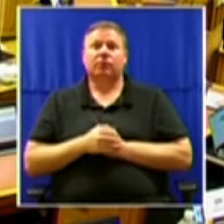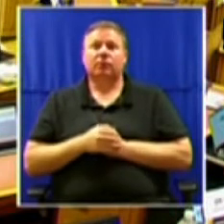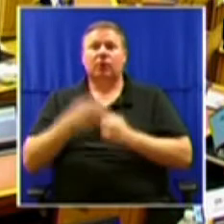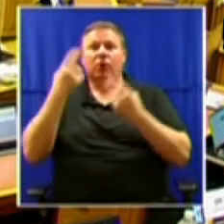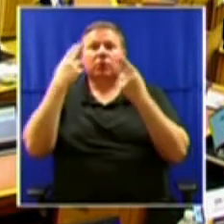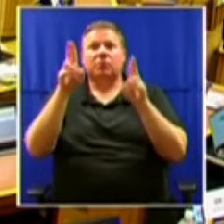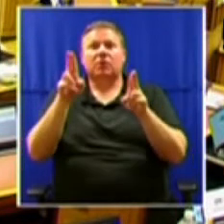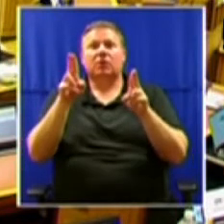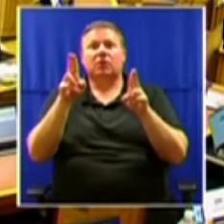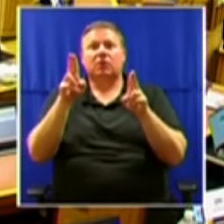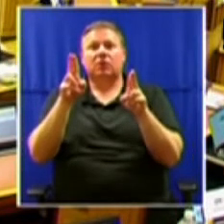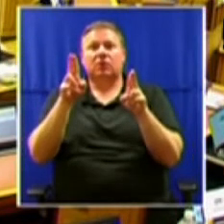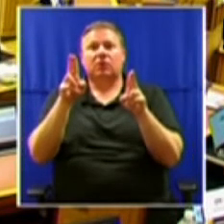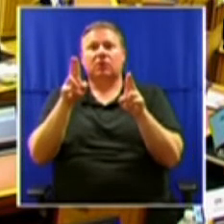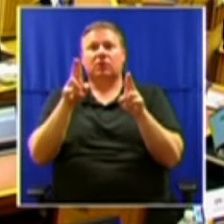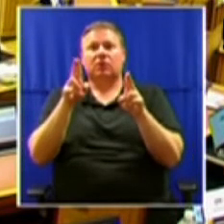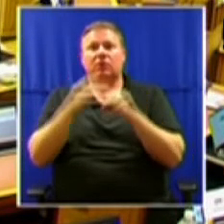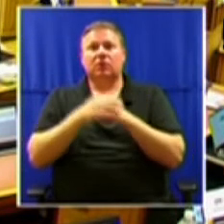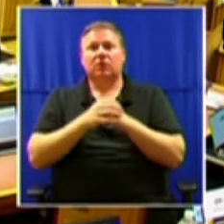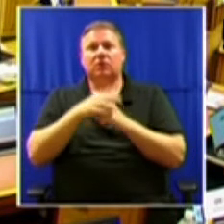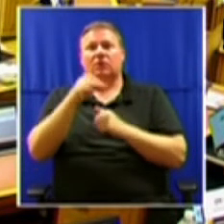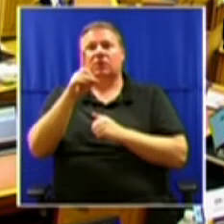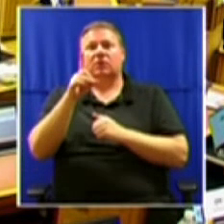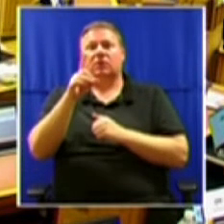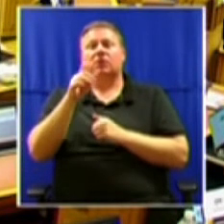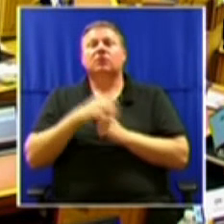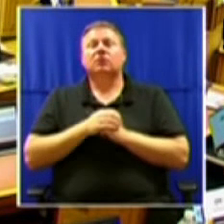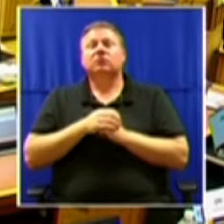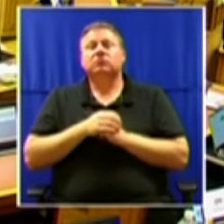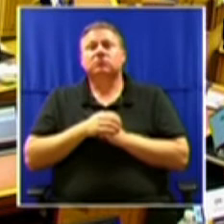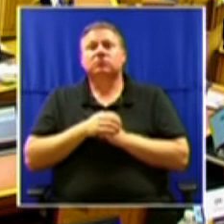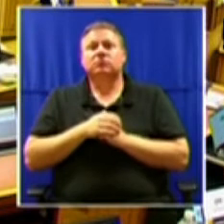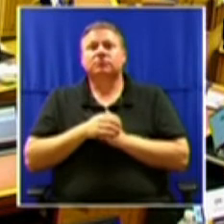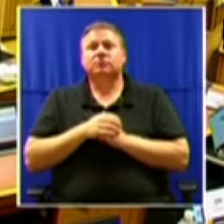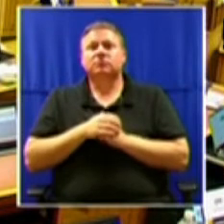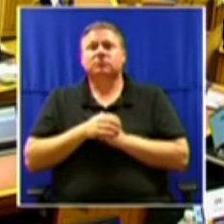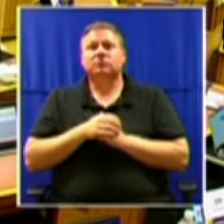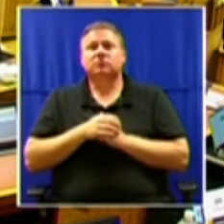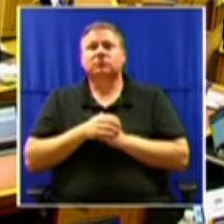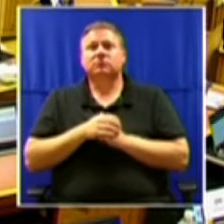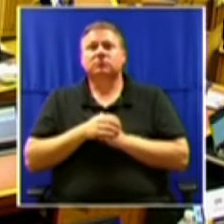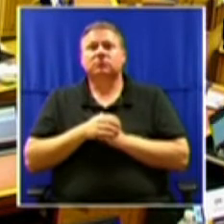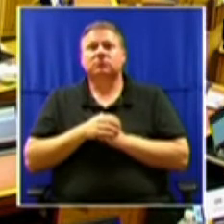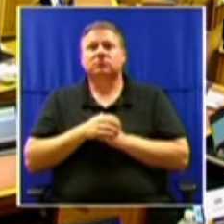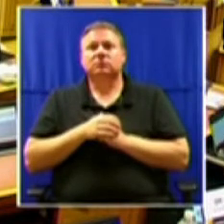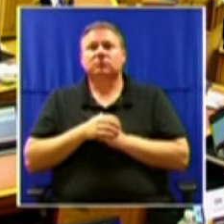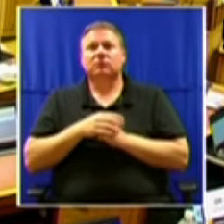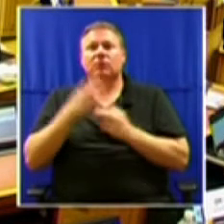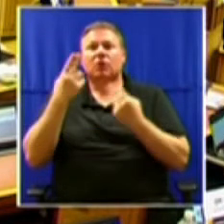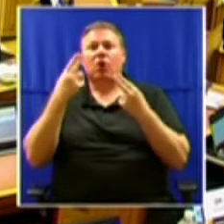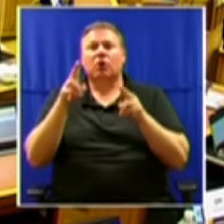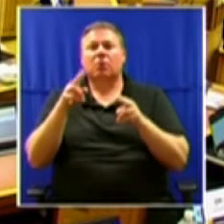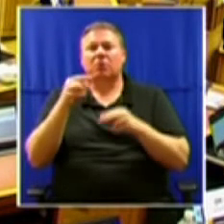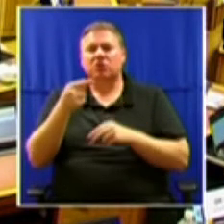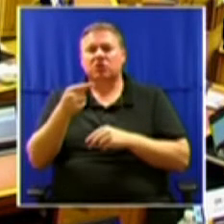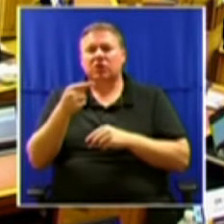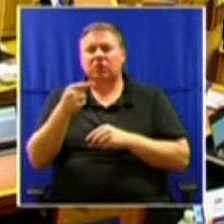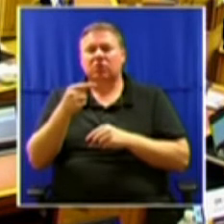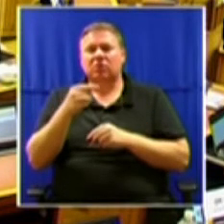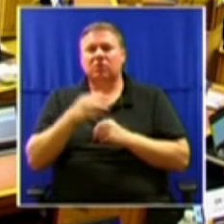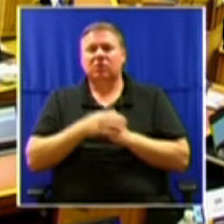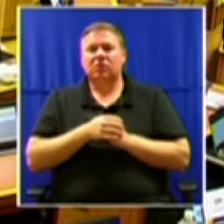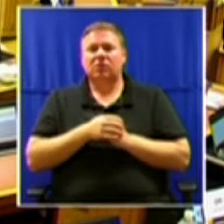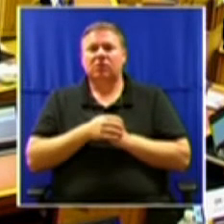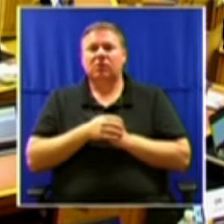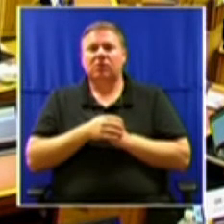Honorable Ter Blanche, is it Honorable General? Oh,